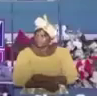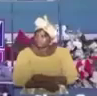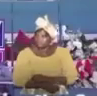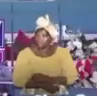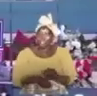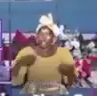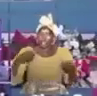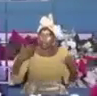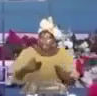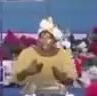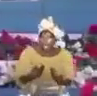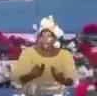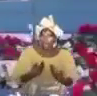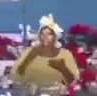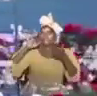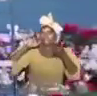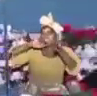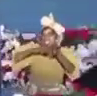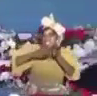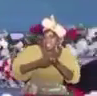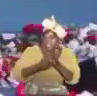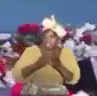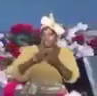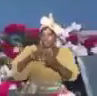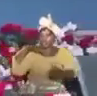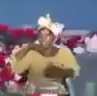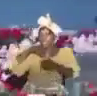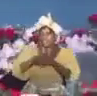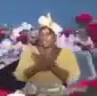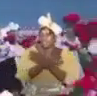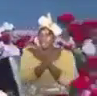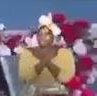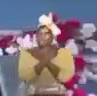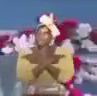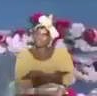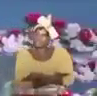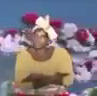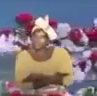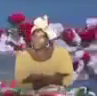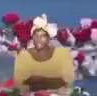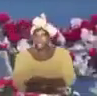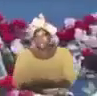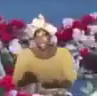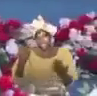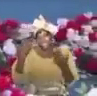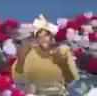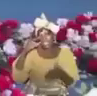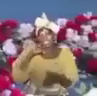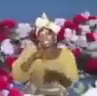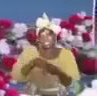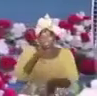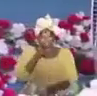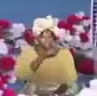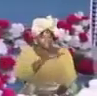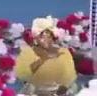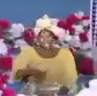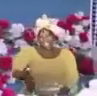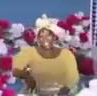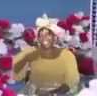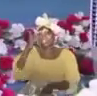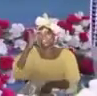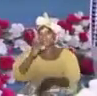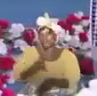There are keys to entering rest. In this kingdom,